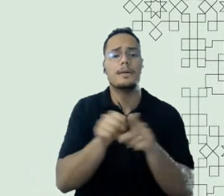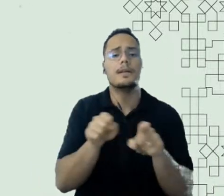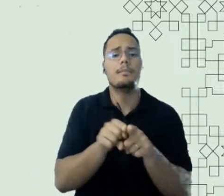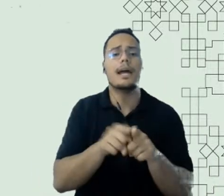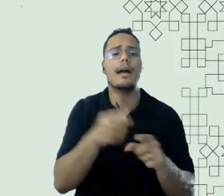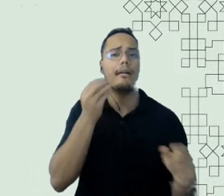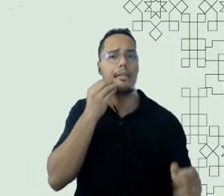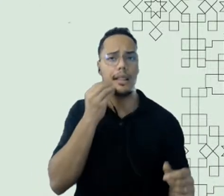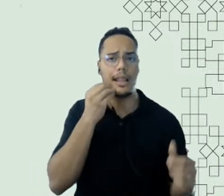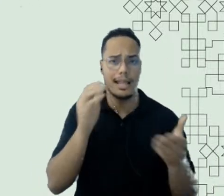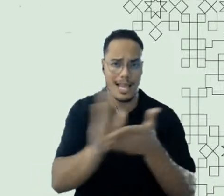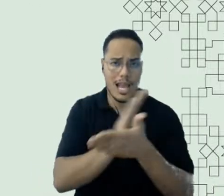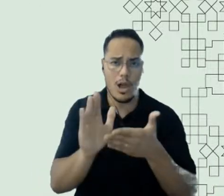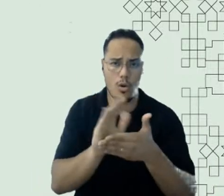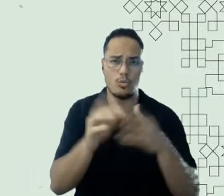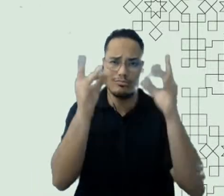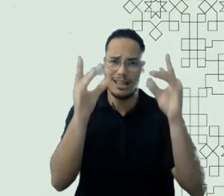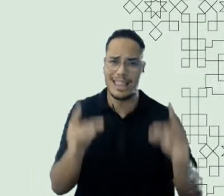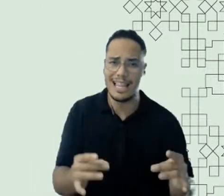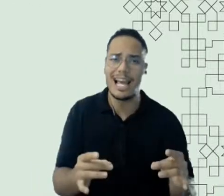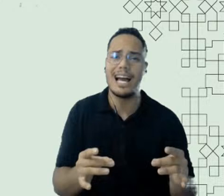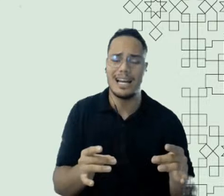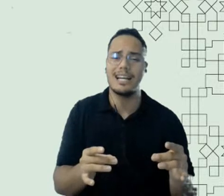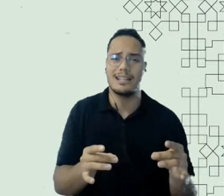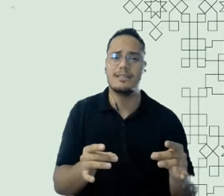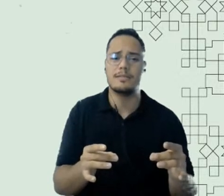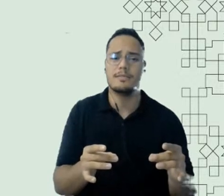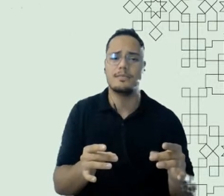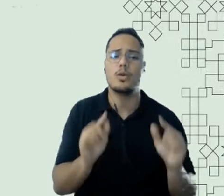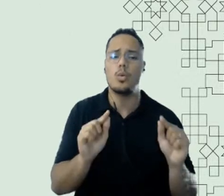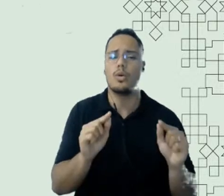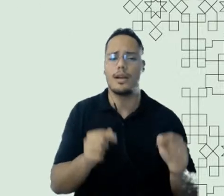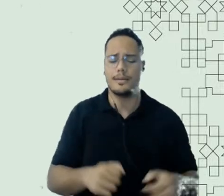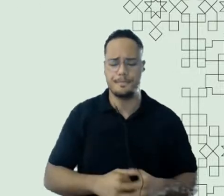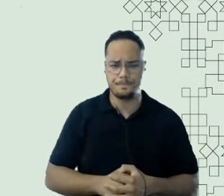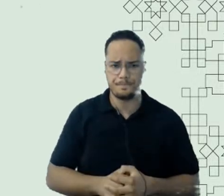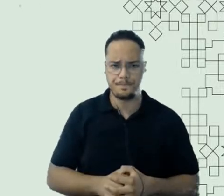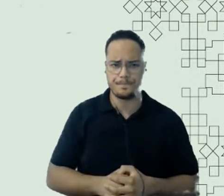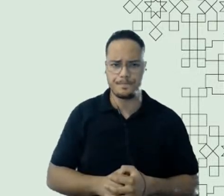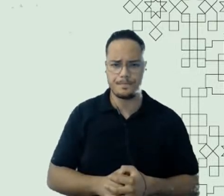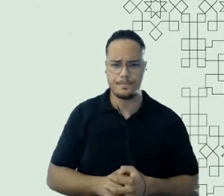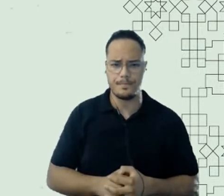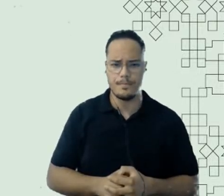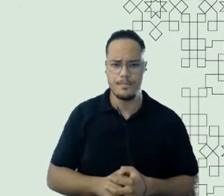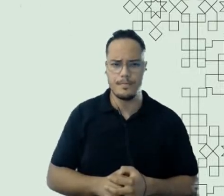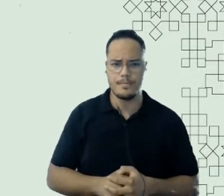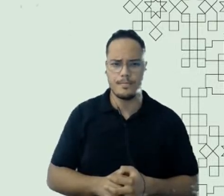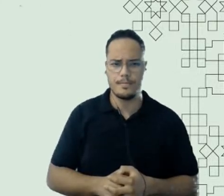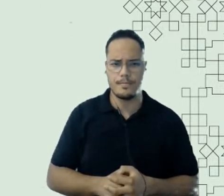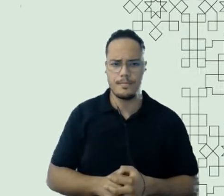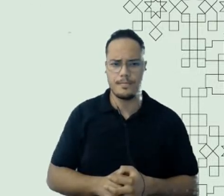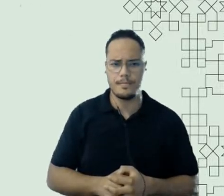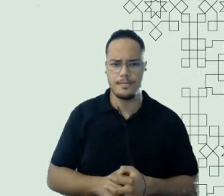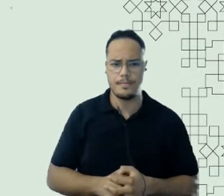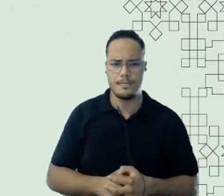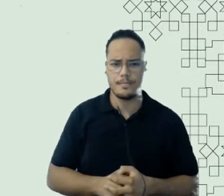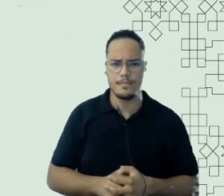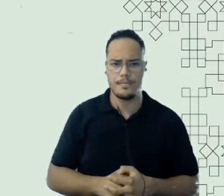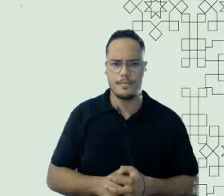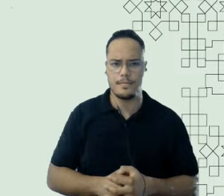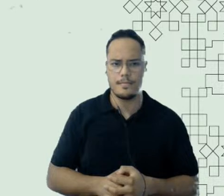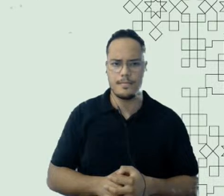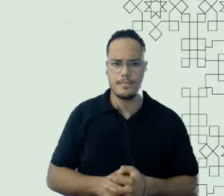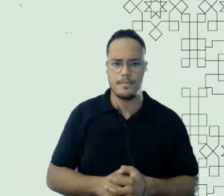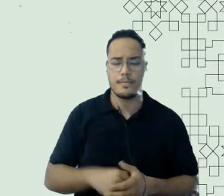So devices to permit better education, cross-border education in Europe, to give means